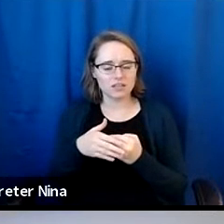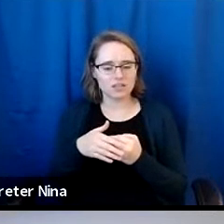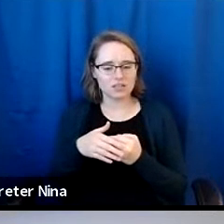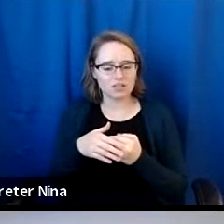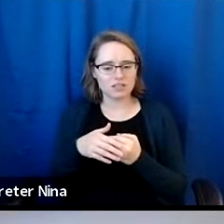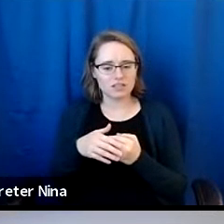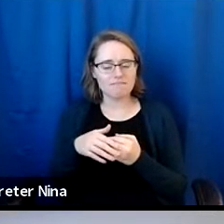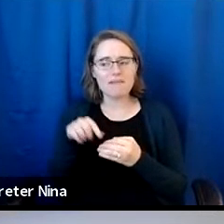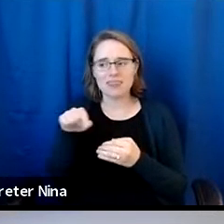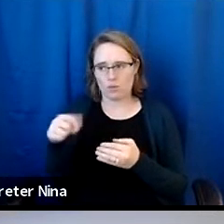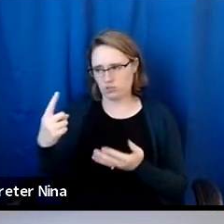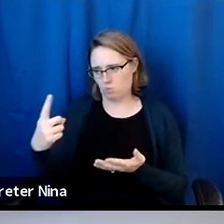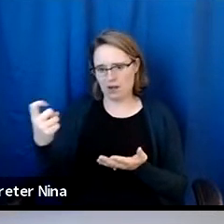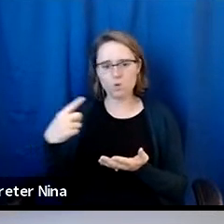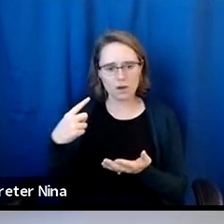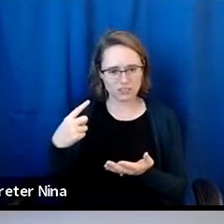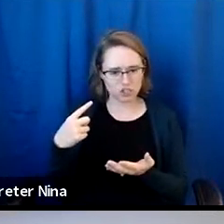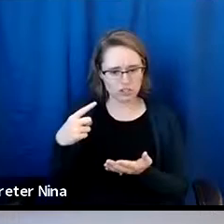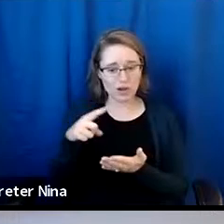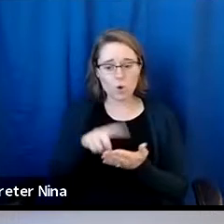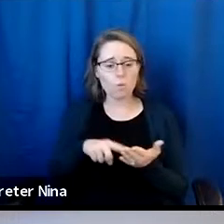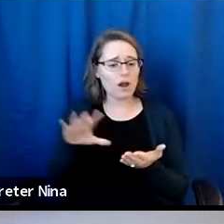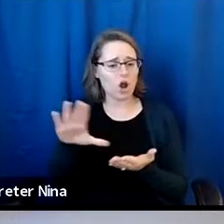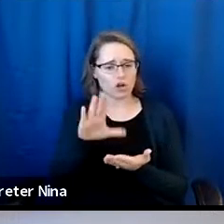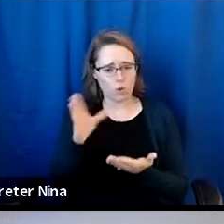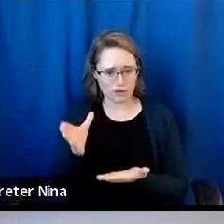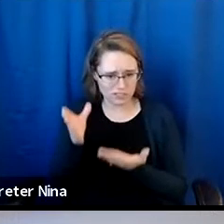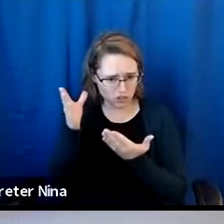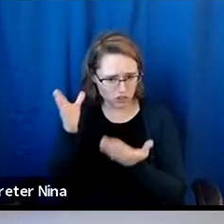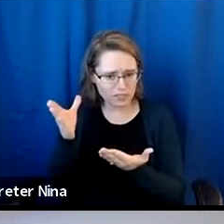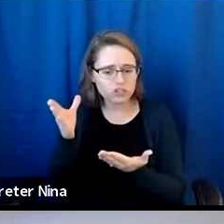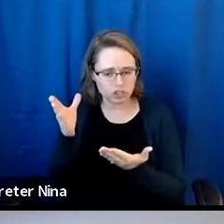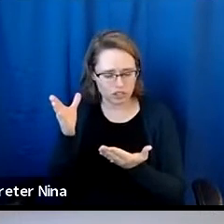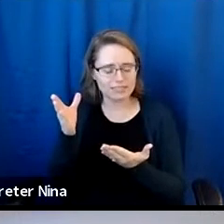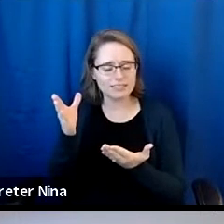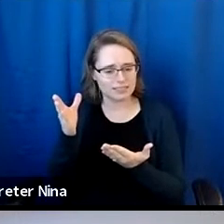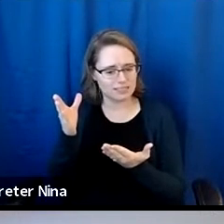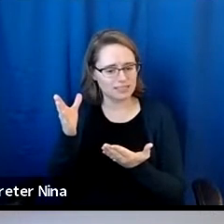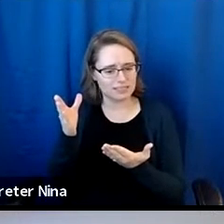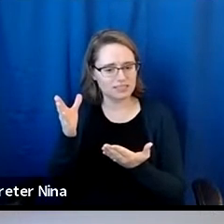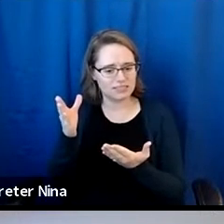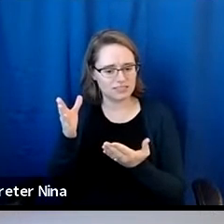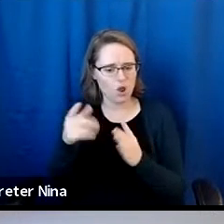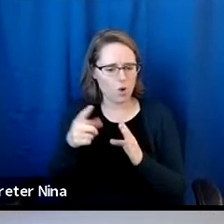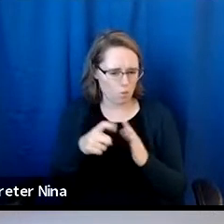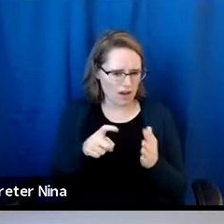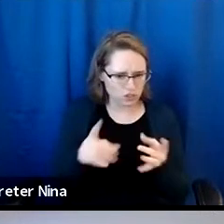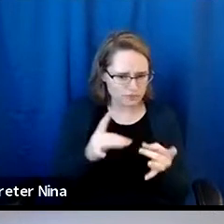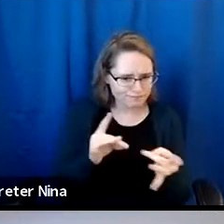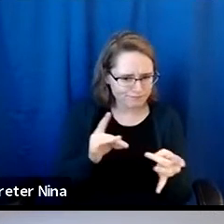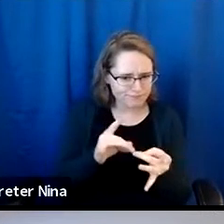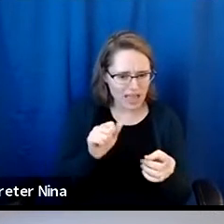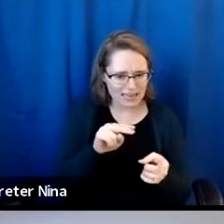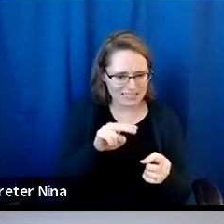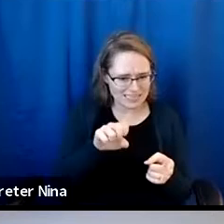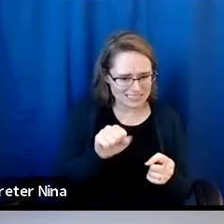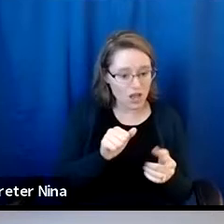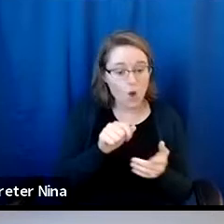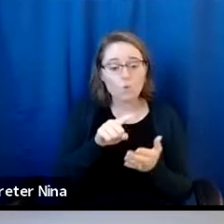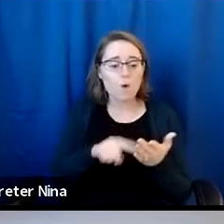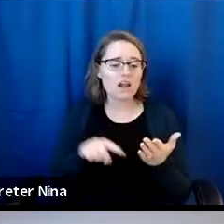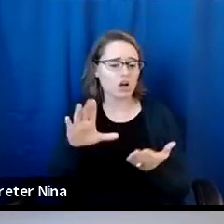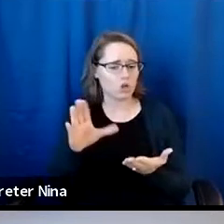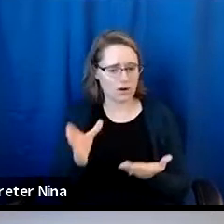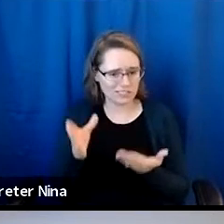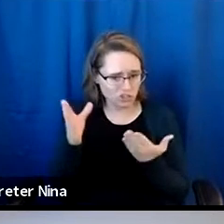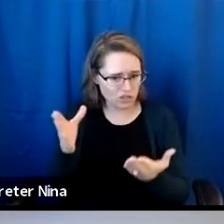conversation. There is a question about what suggestions, kind of building off of what you were saying, Annesa, do you have